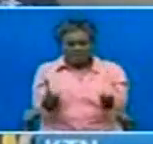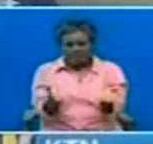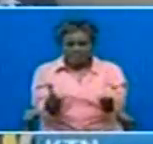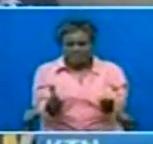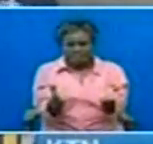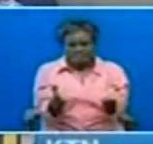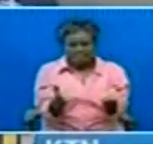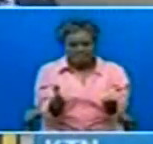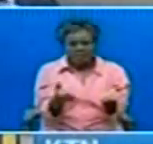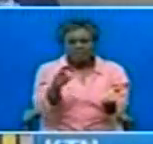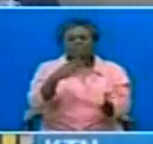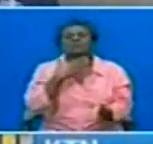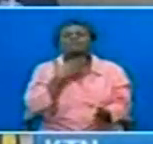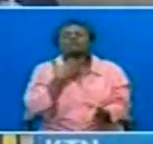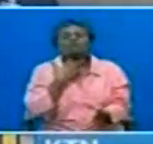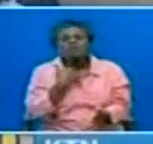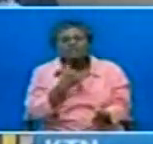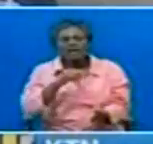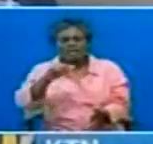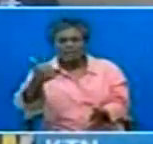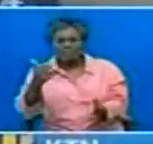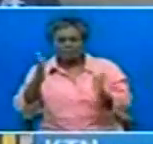vile hawataki mtu mwenye